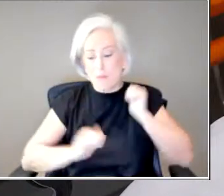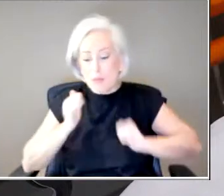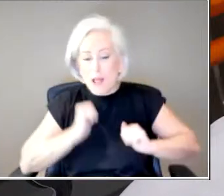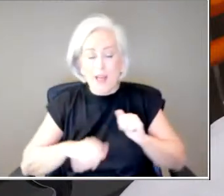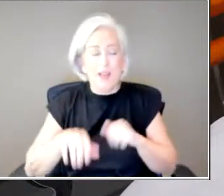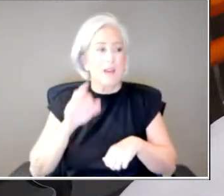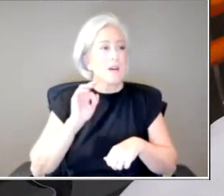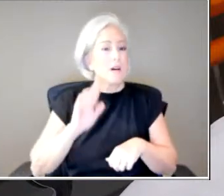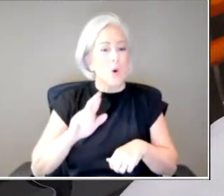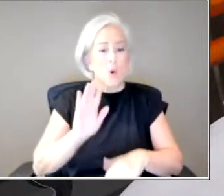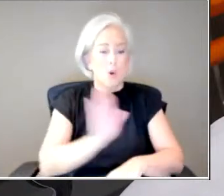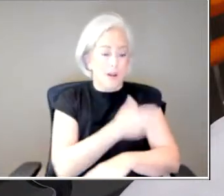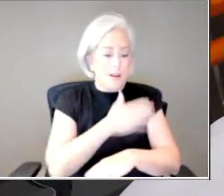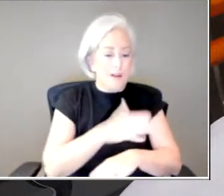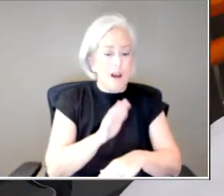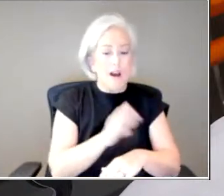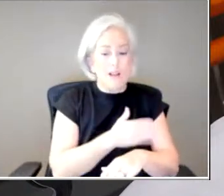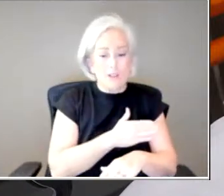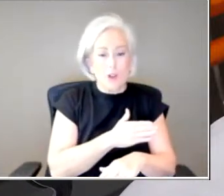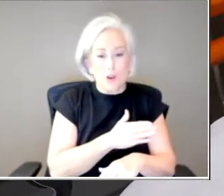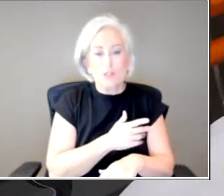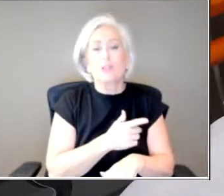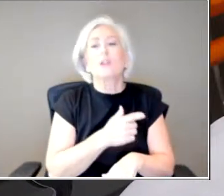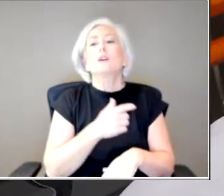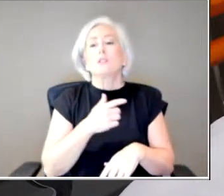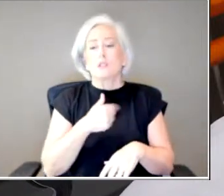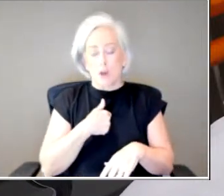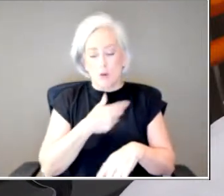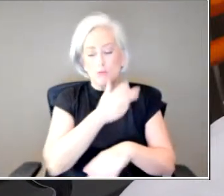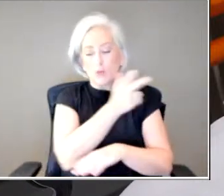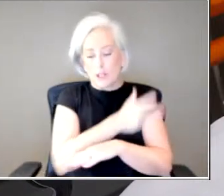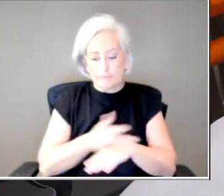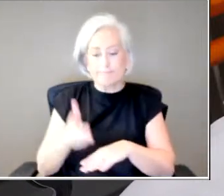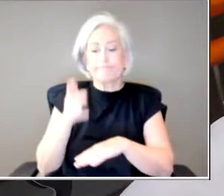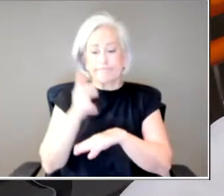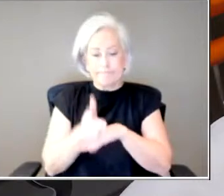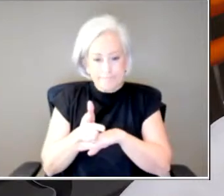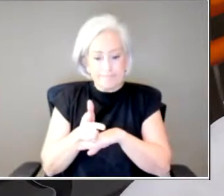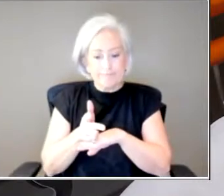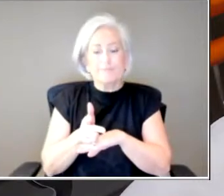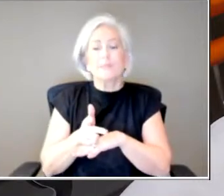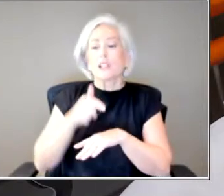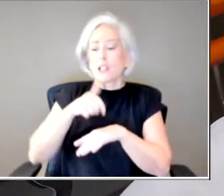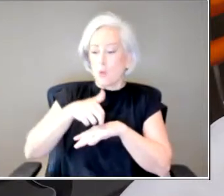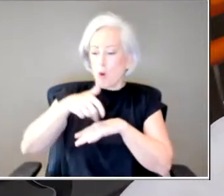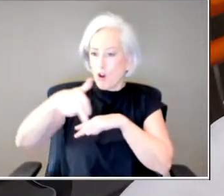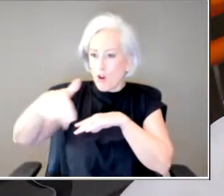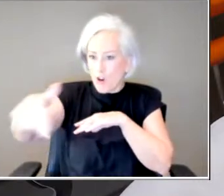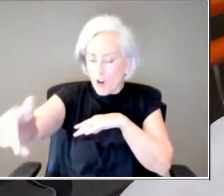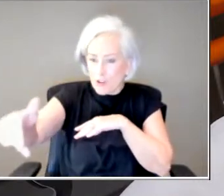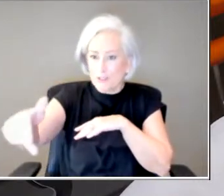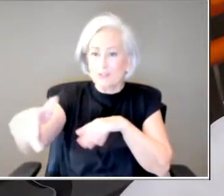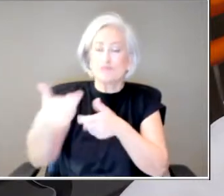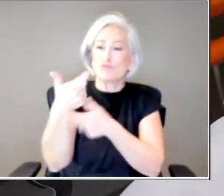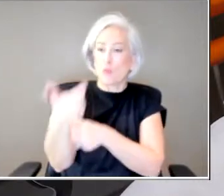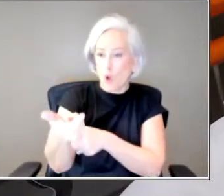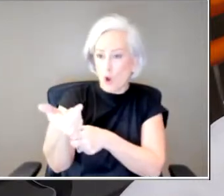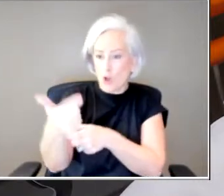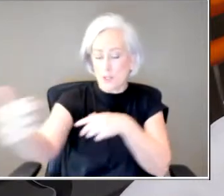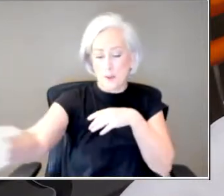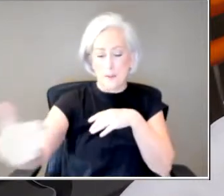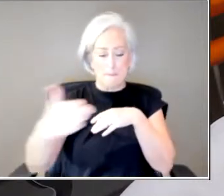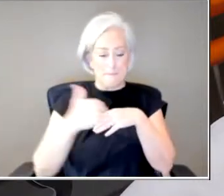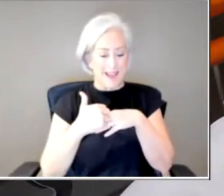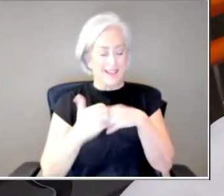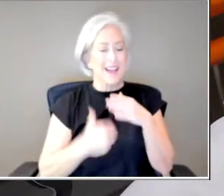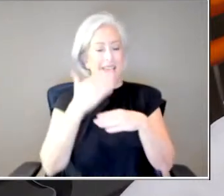and then get the parking we need, and she hikes all the way in, she hikes all the way back out, and the next day she doesn't move